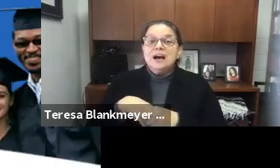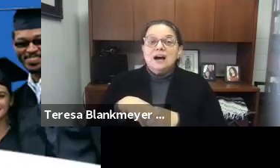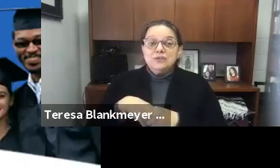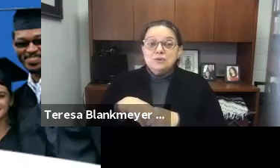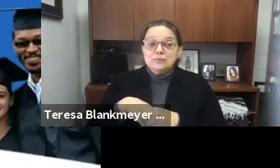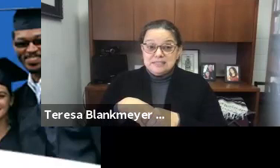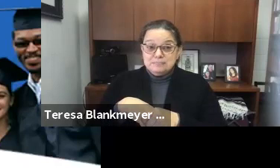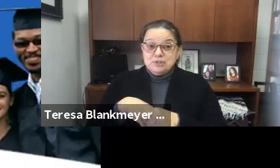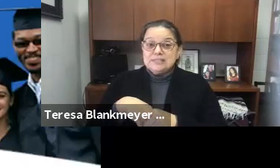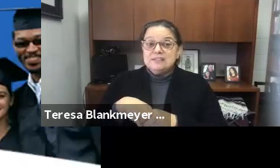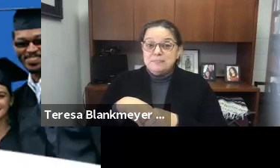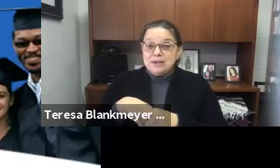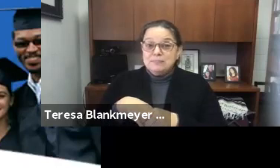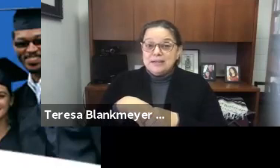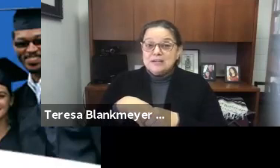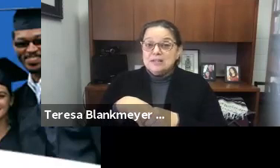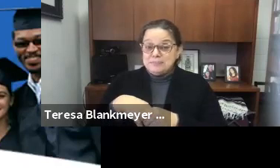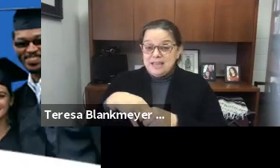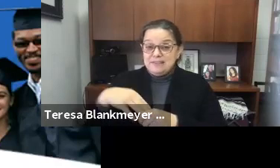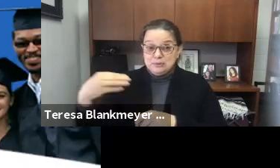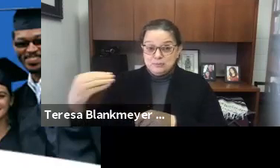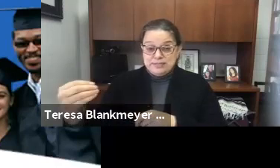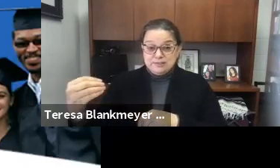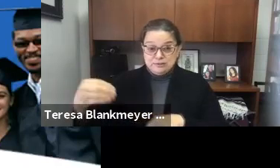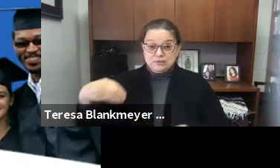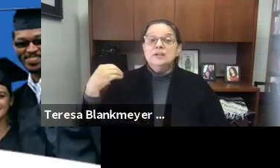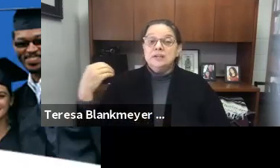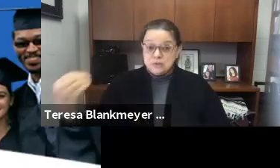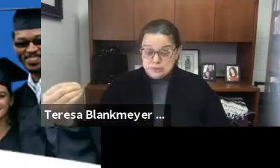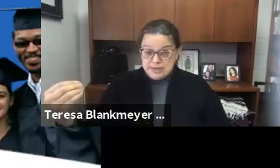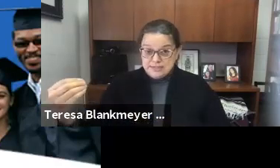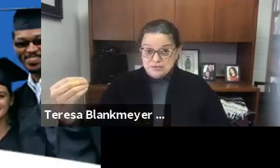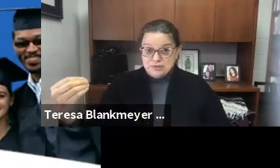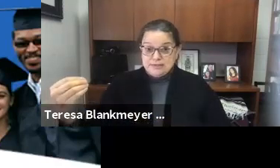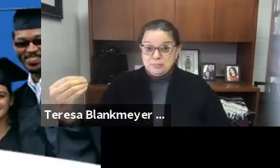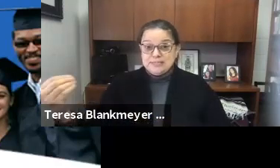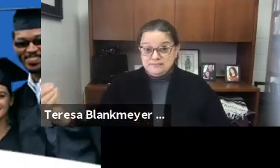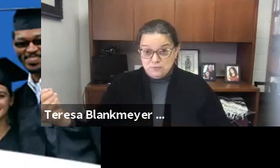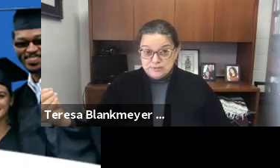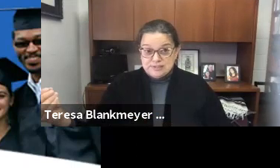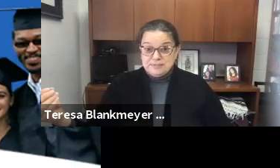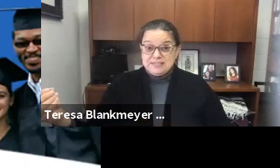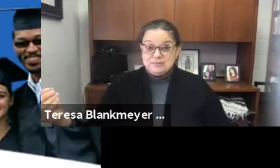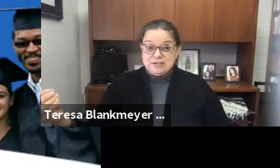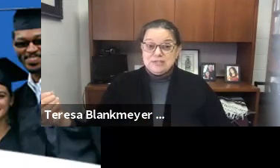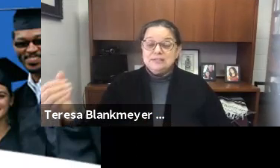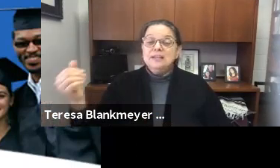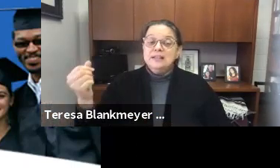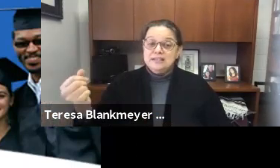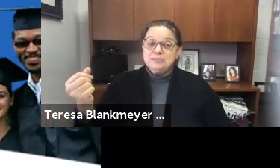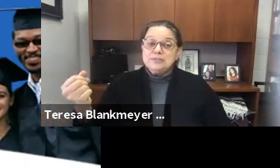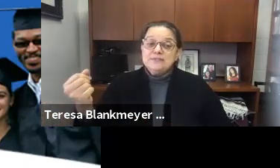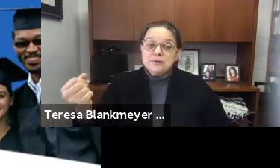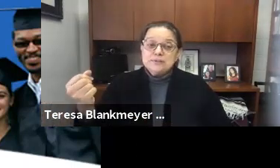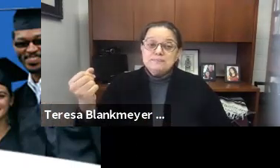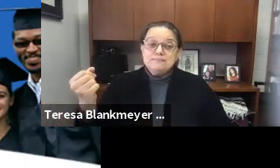Protection of Human Subjects of Biomedical and Behavioral Research, created during President Ford's administration.